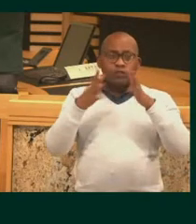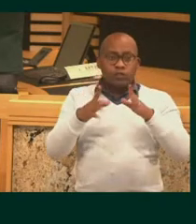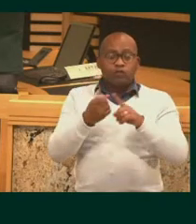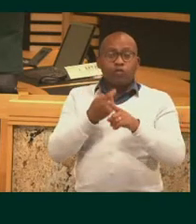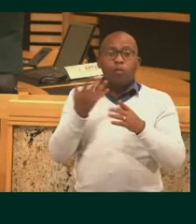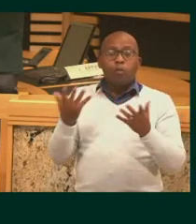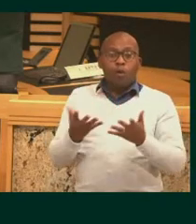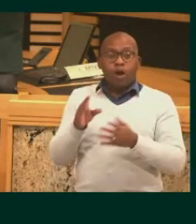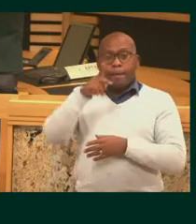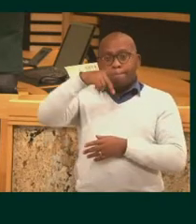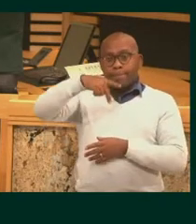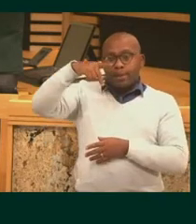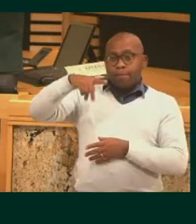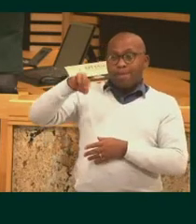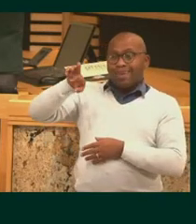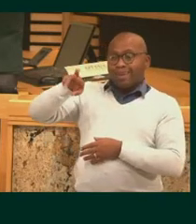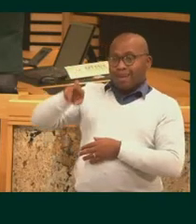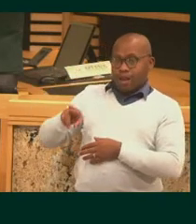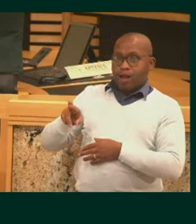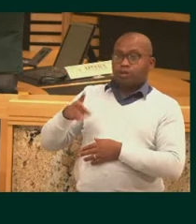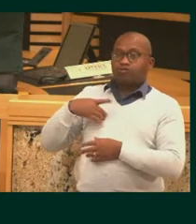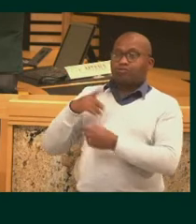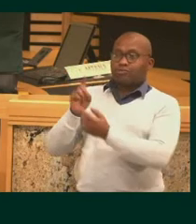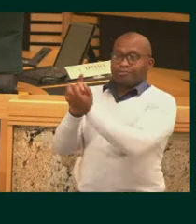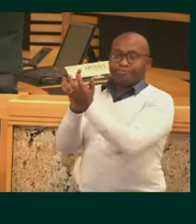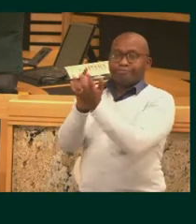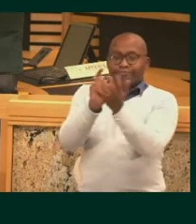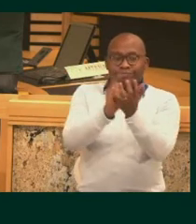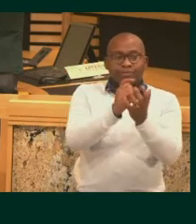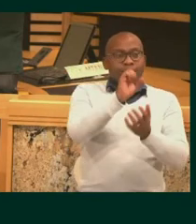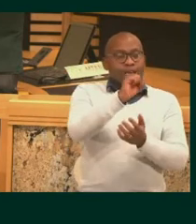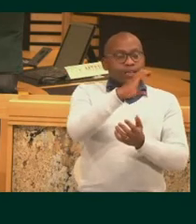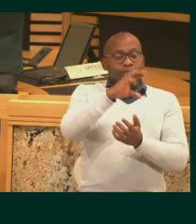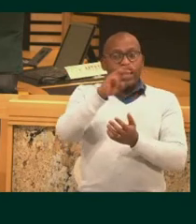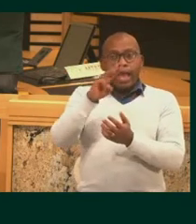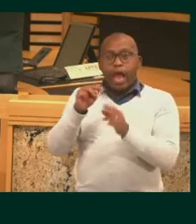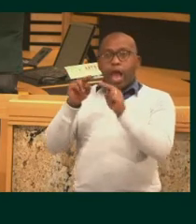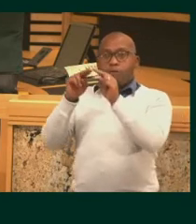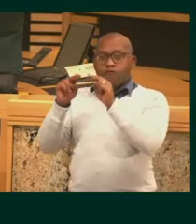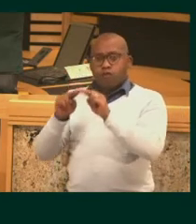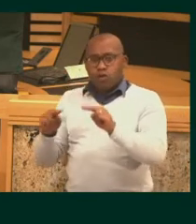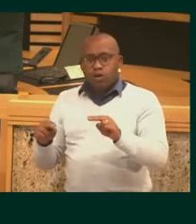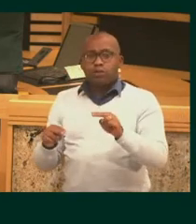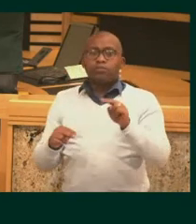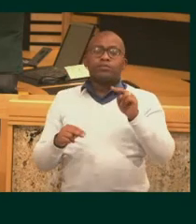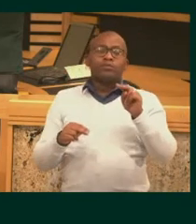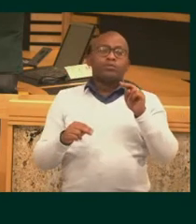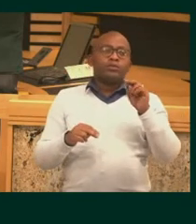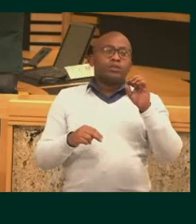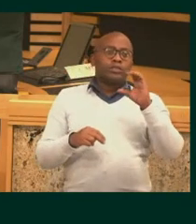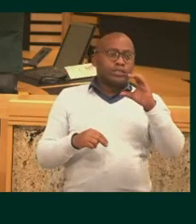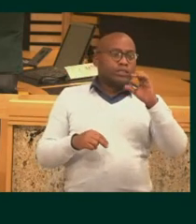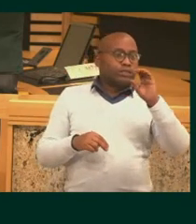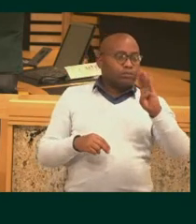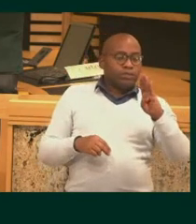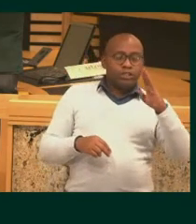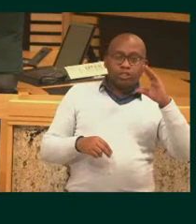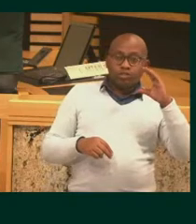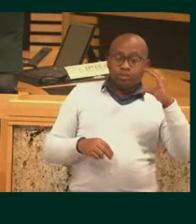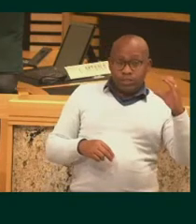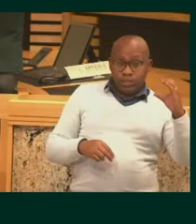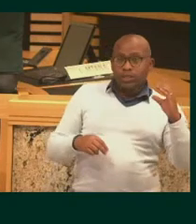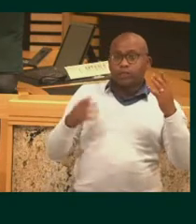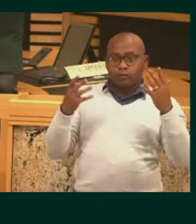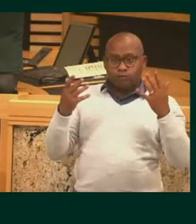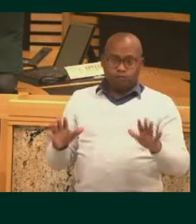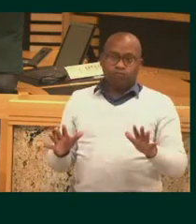2022 roll out workshops SCM forums CFO forums sub cbcs cbcs and EXO thank you